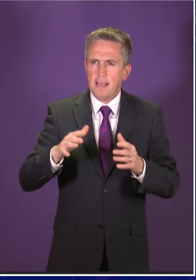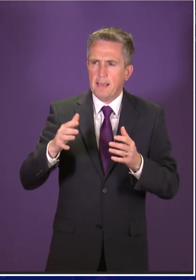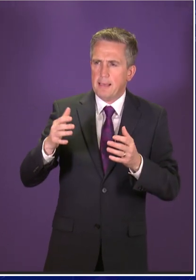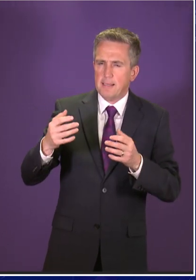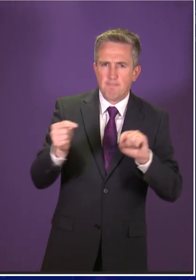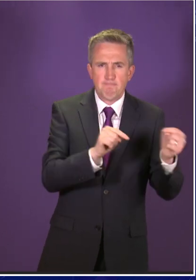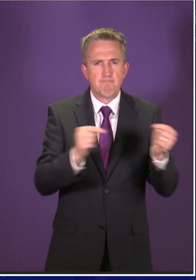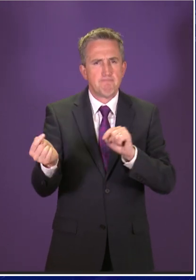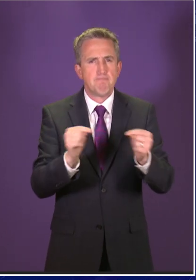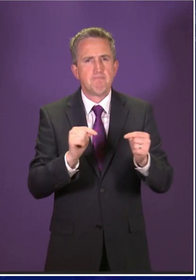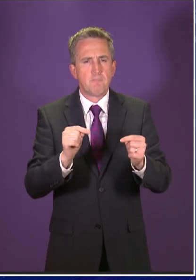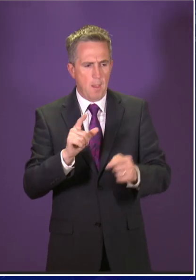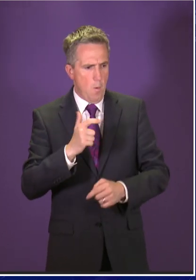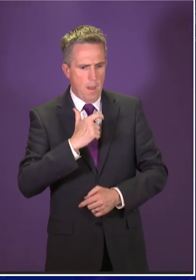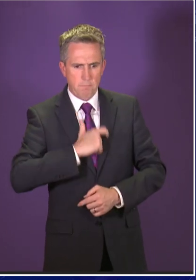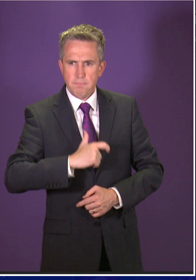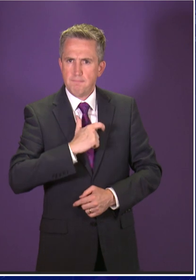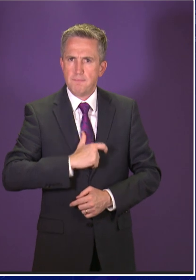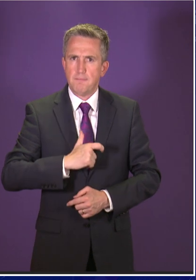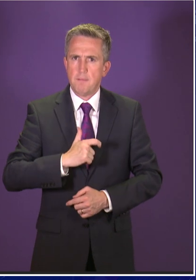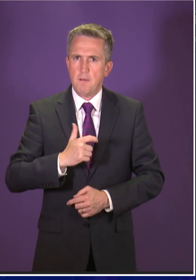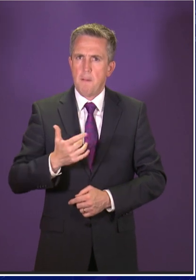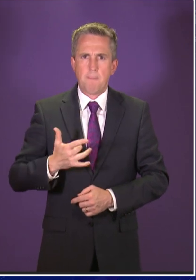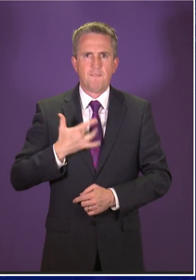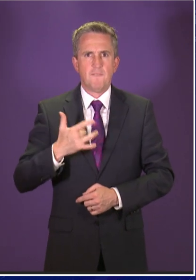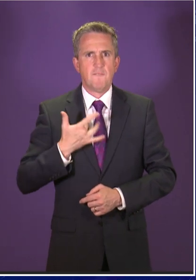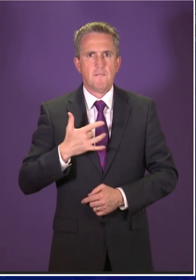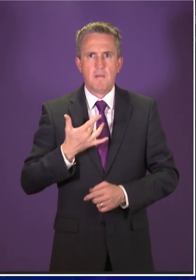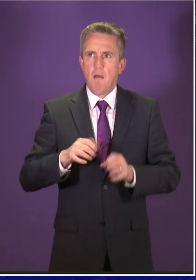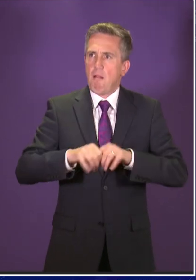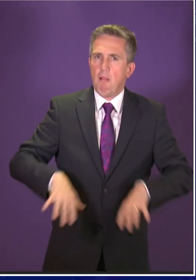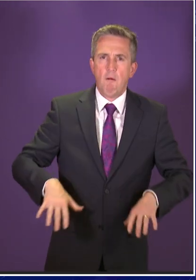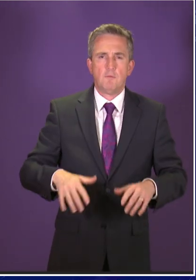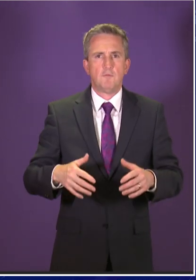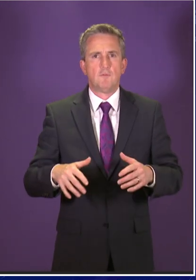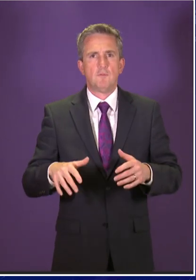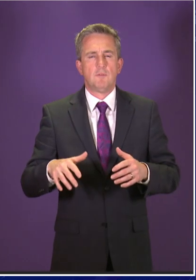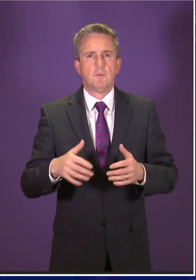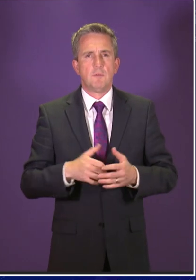takes, when he himself might his quietus make with a bare bodkin.